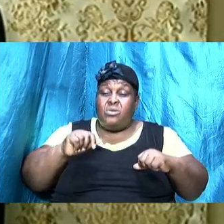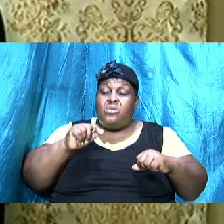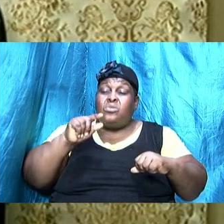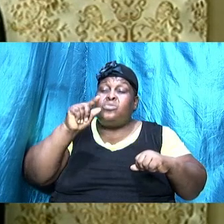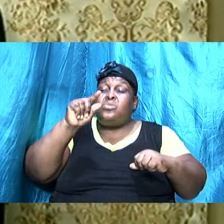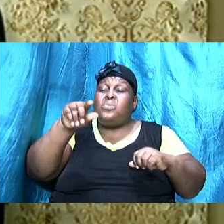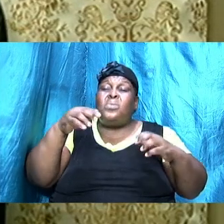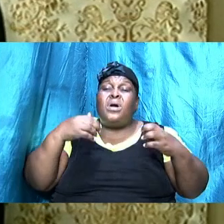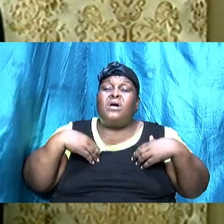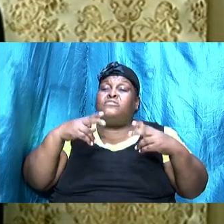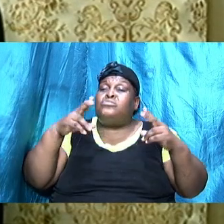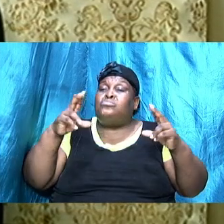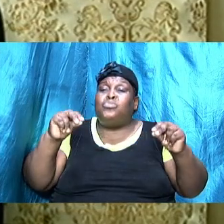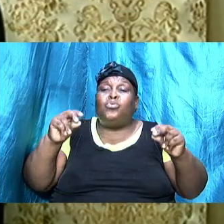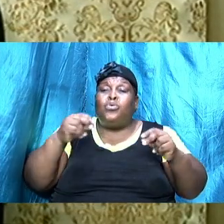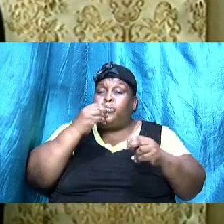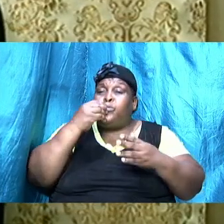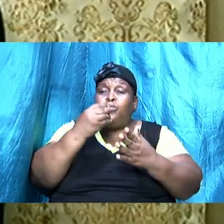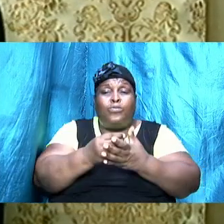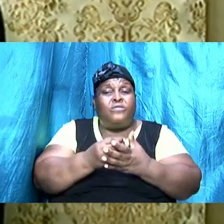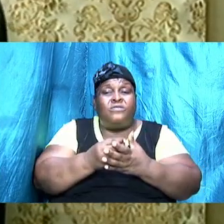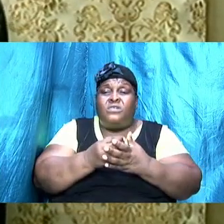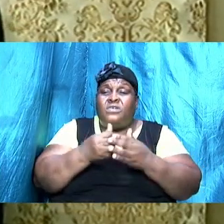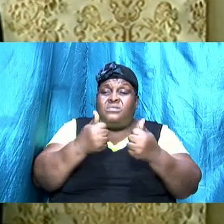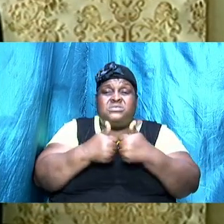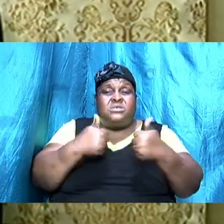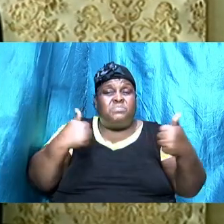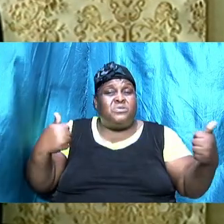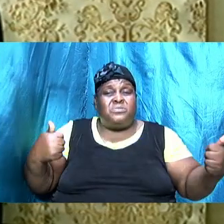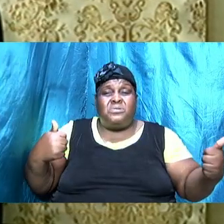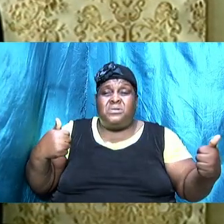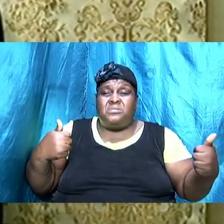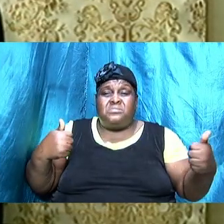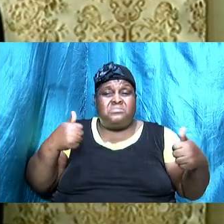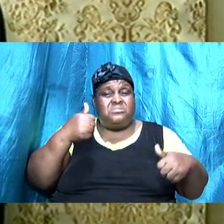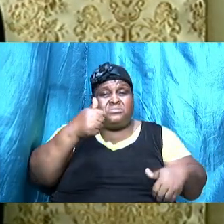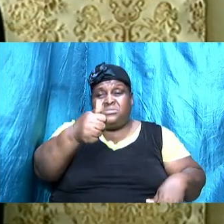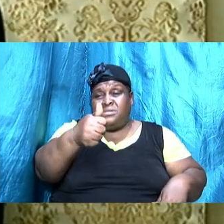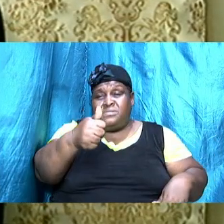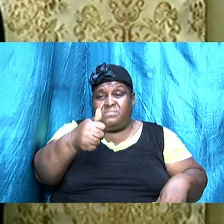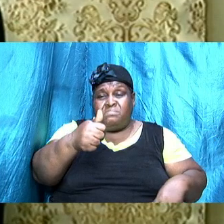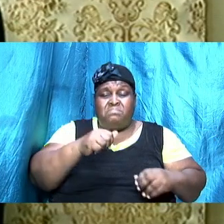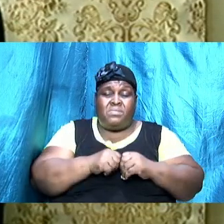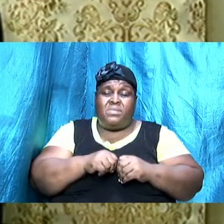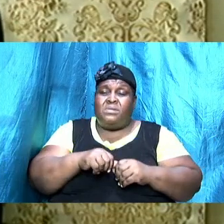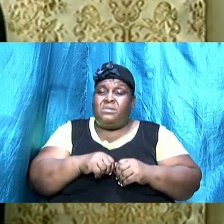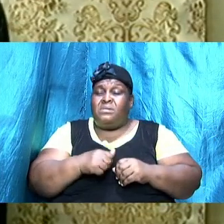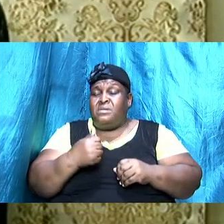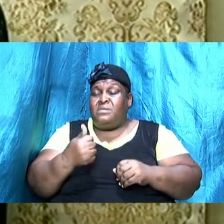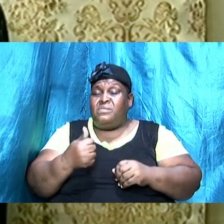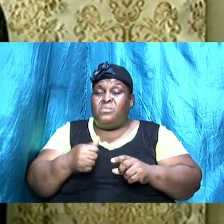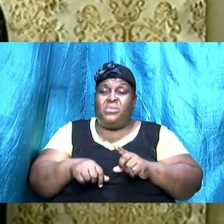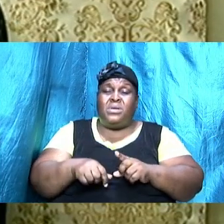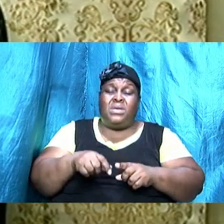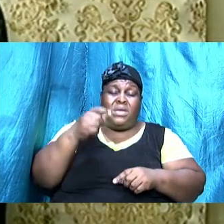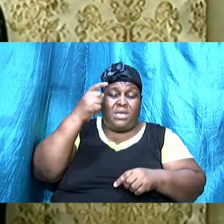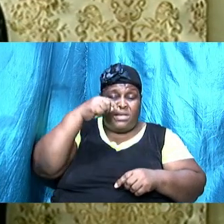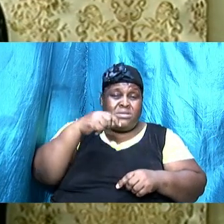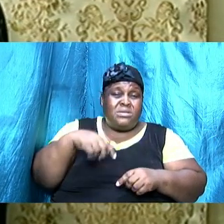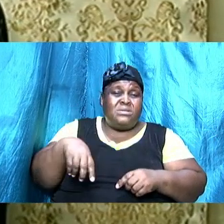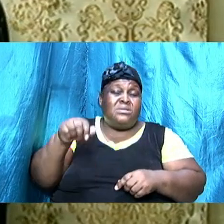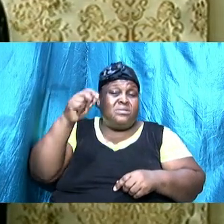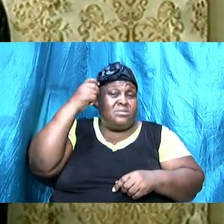separating yourself and remarrying. Otherwise, it is adultery. So you guess what will happen